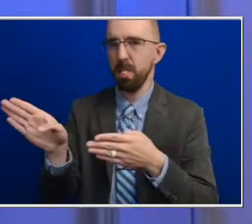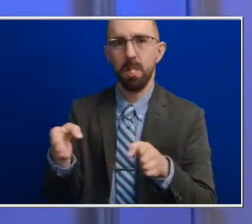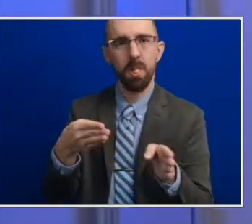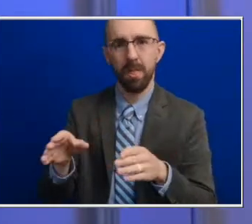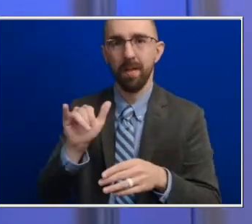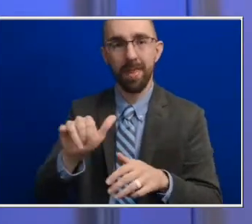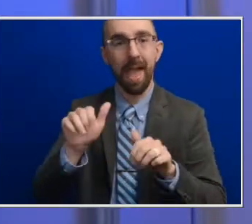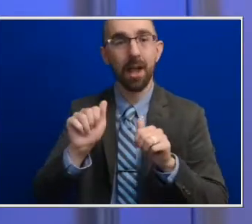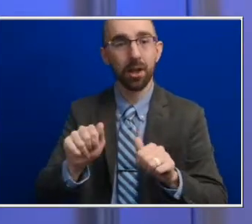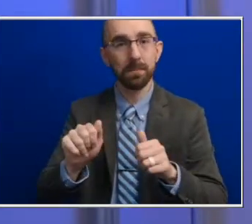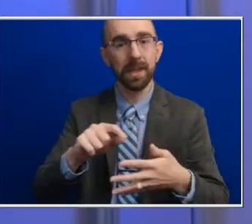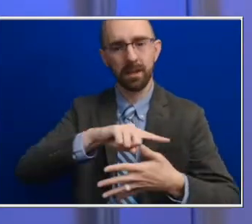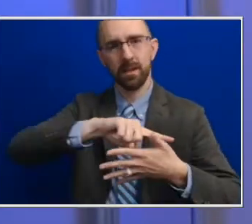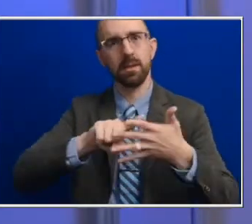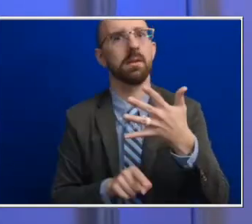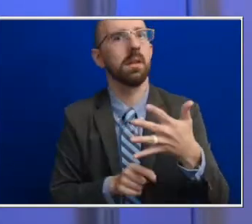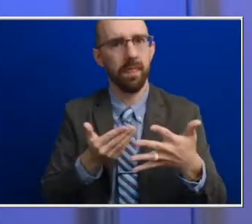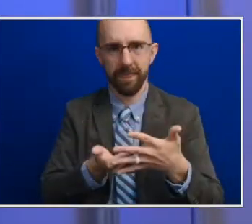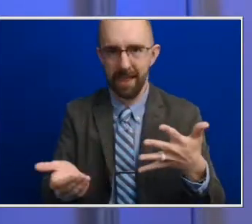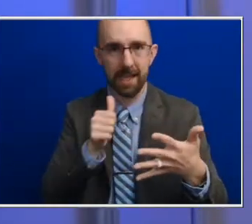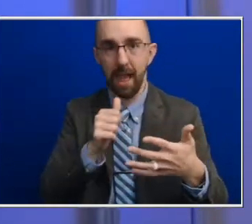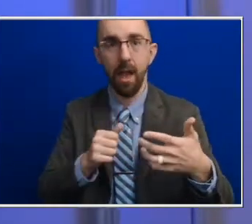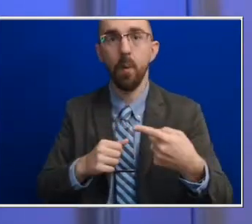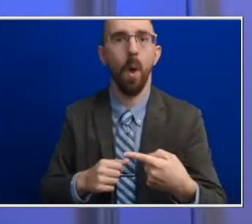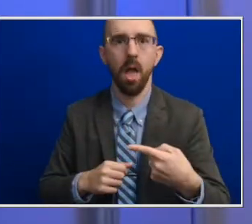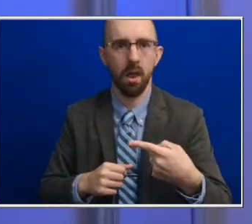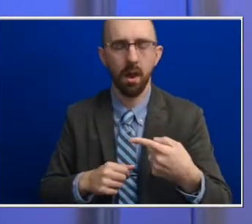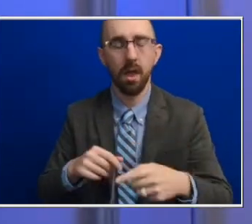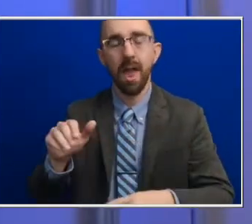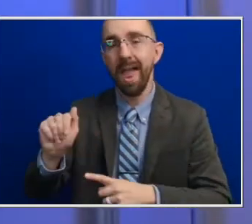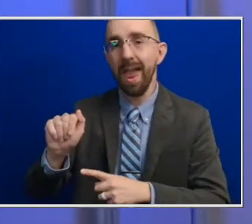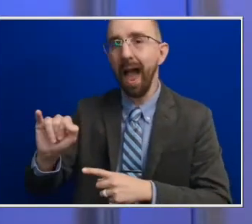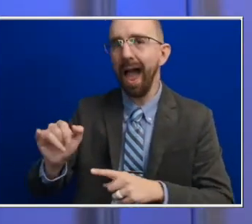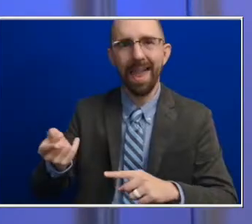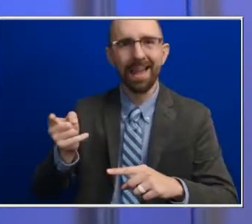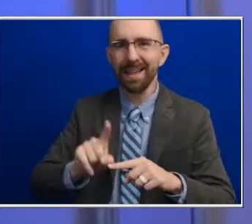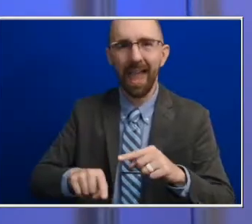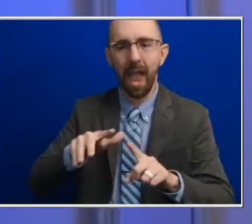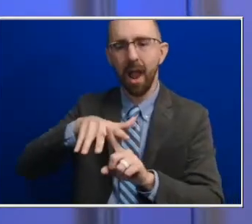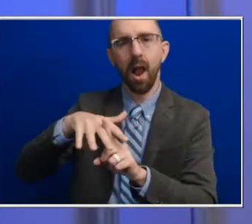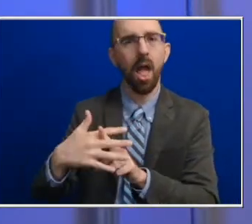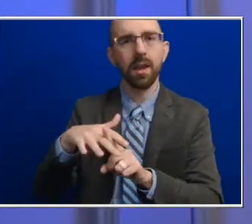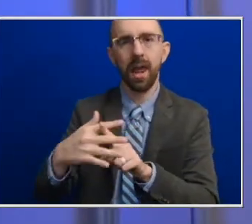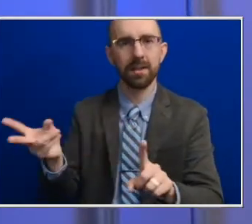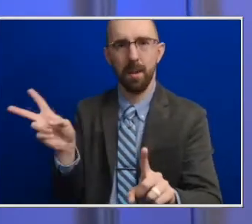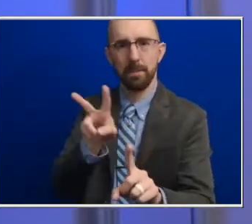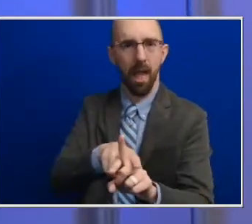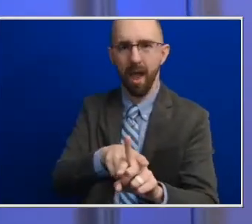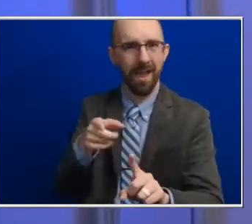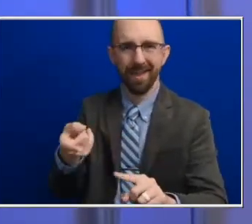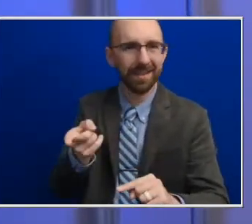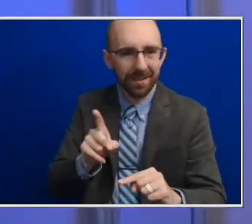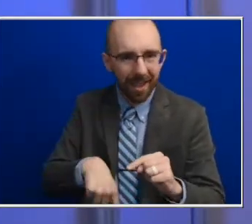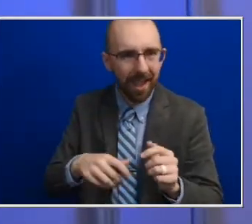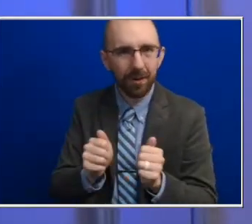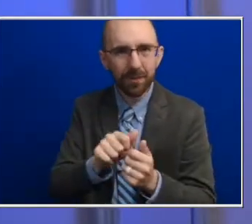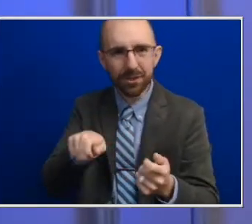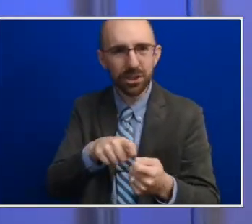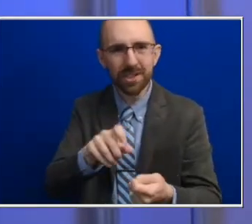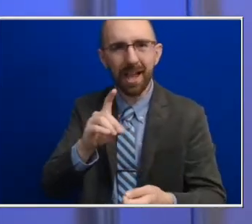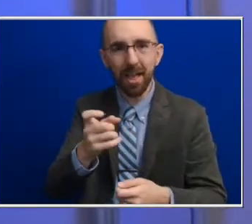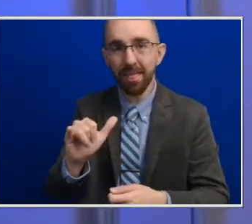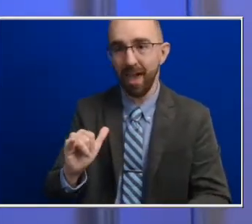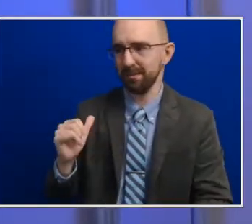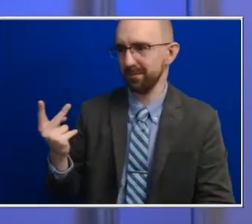of diagnoses, and AI can't be as contextual with discerning those diagnoses as Dr. Douglas or myself.